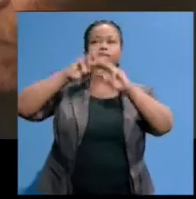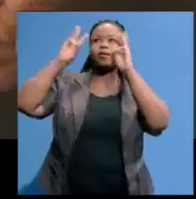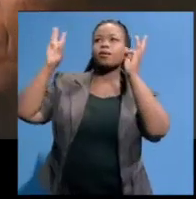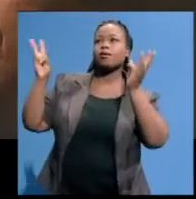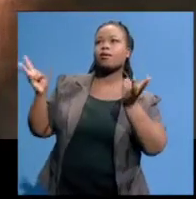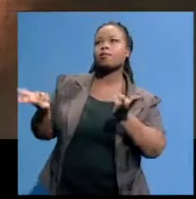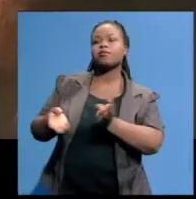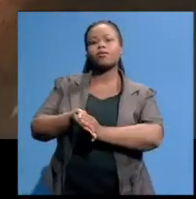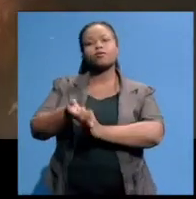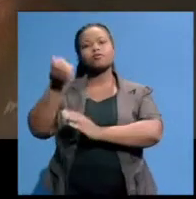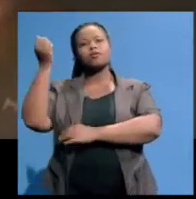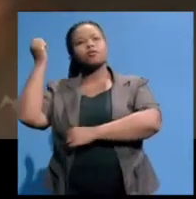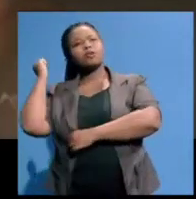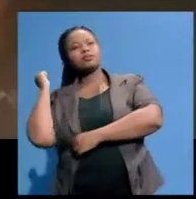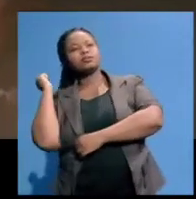Osiyaya